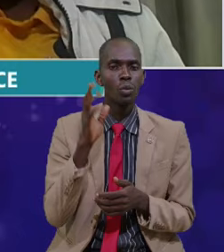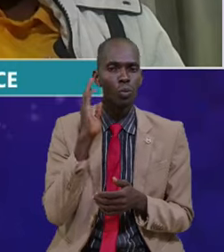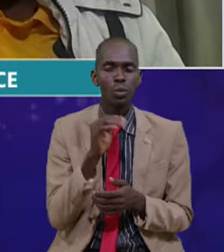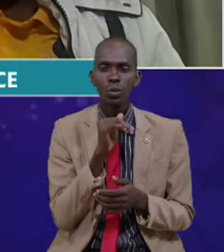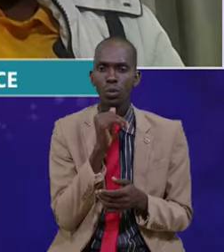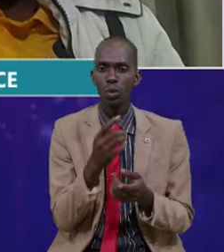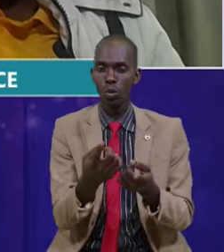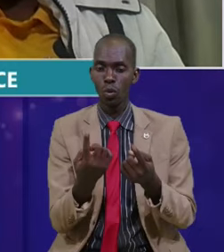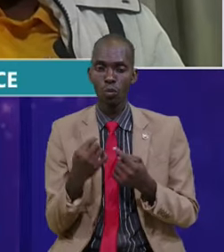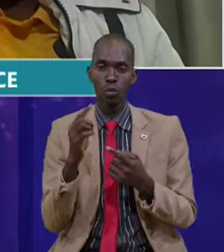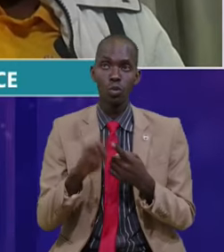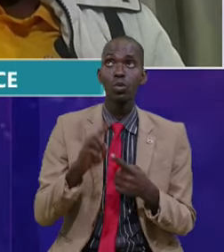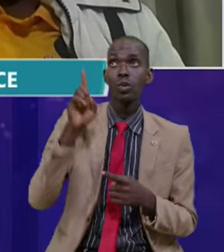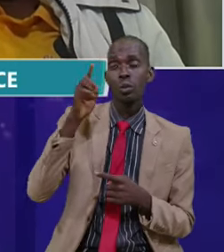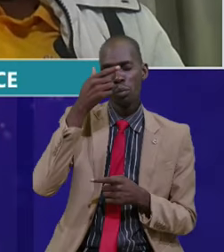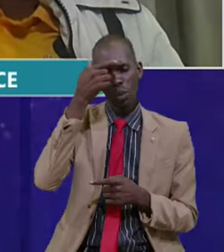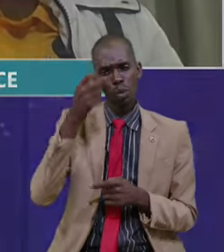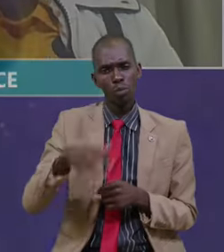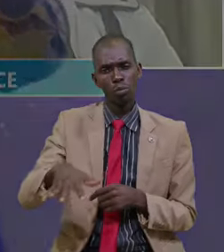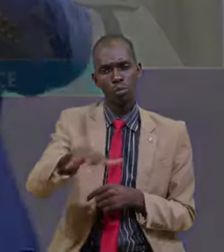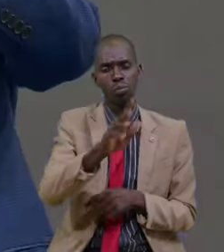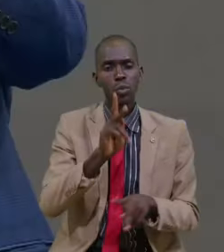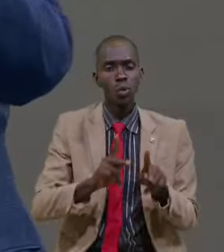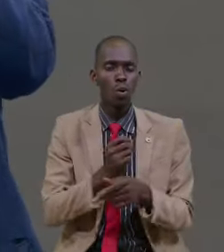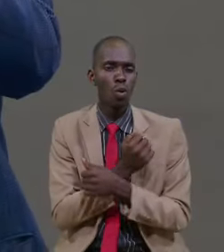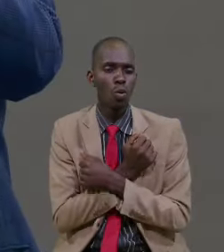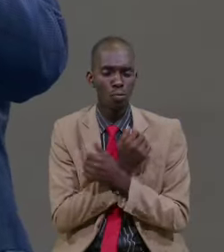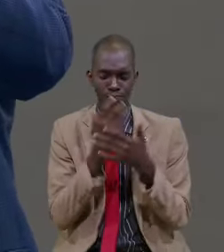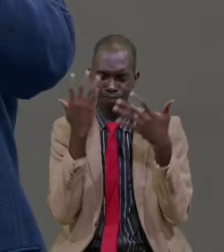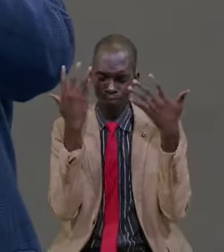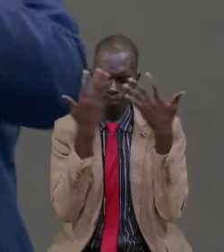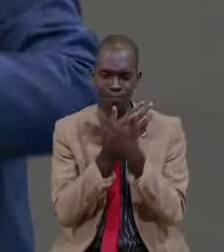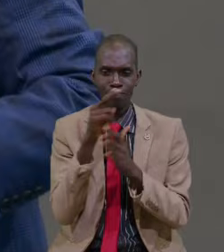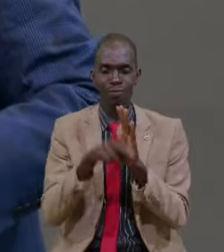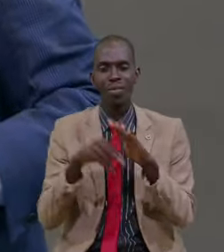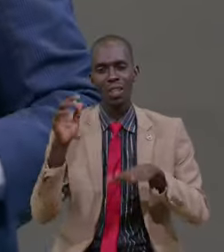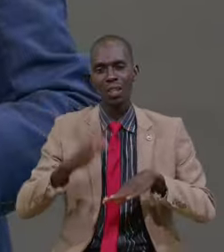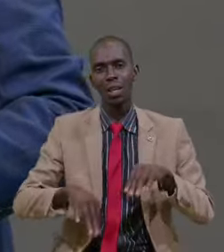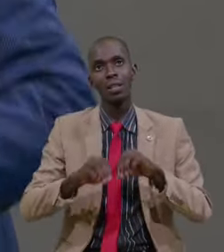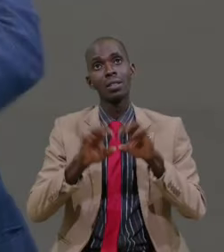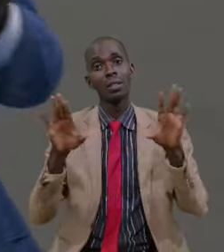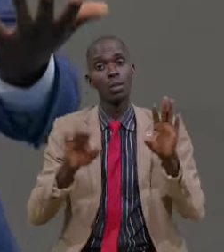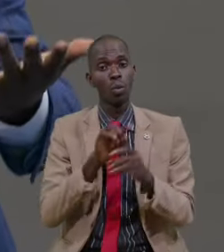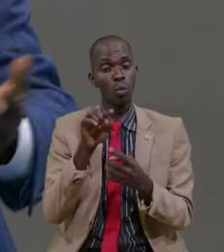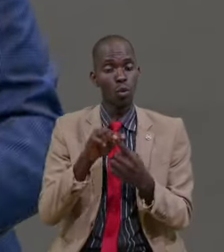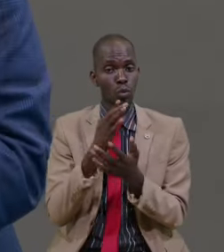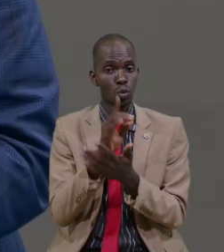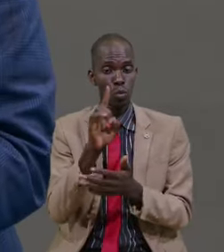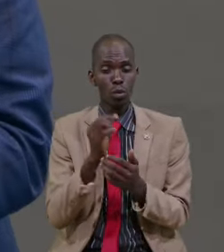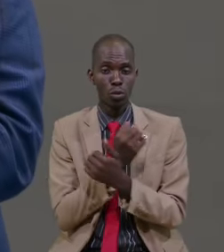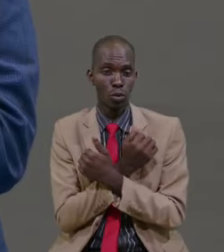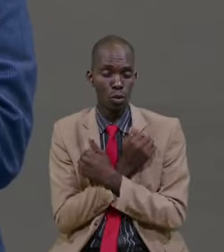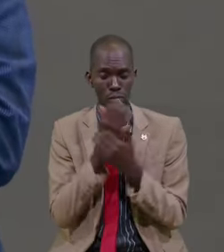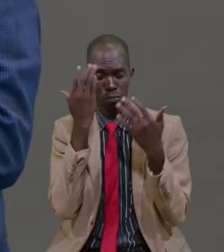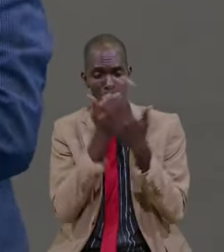love darkness rather than light. When somebody loves darkness, and he loves the works